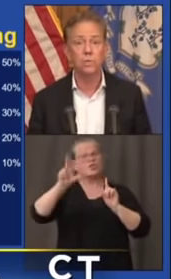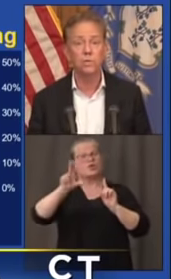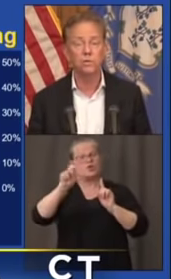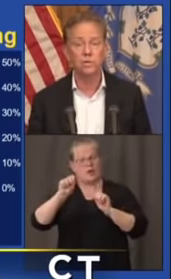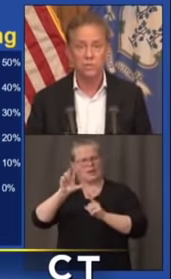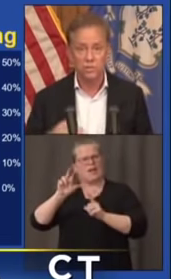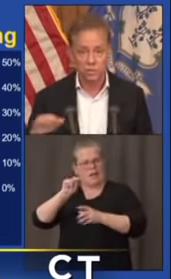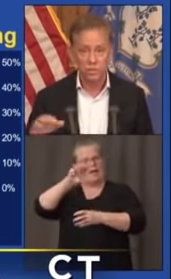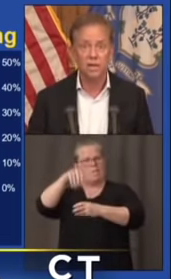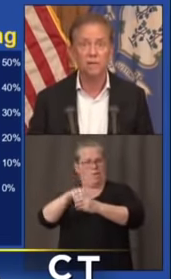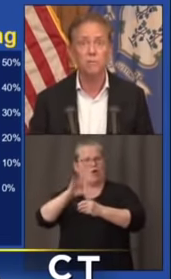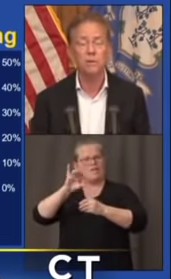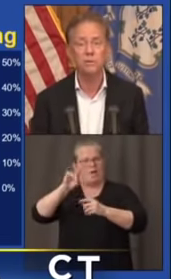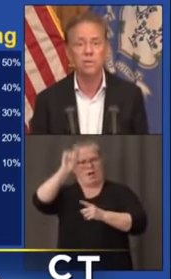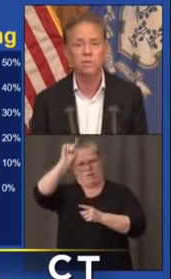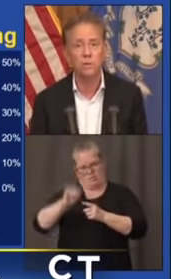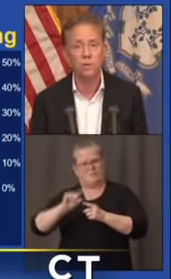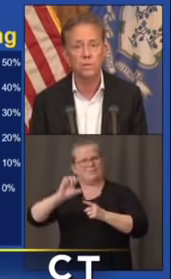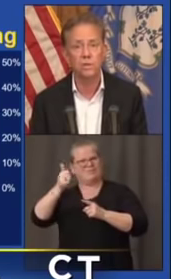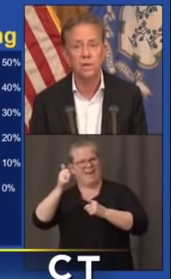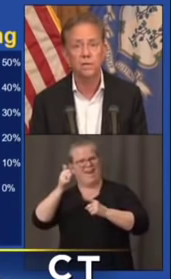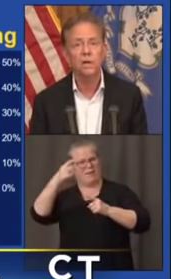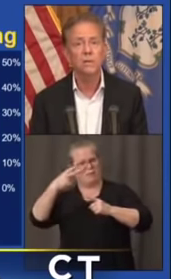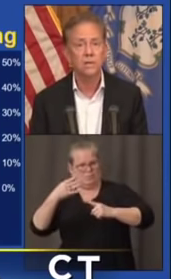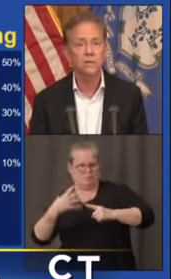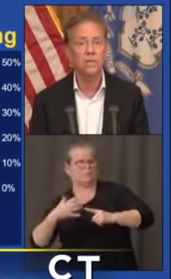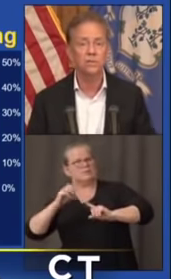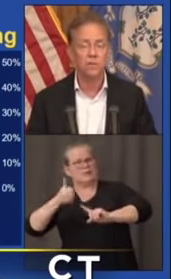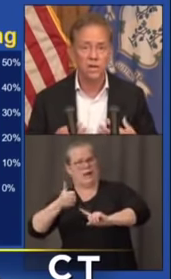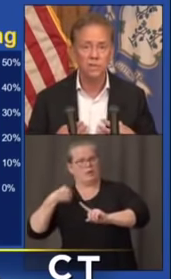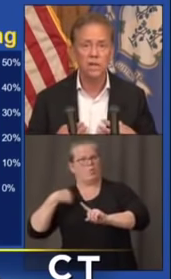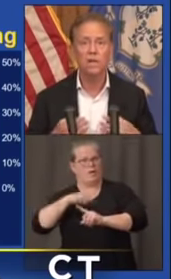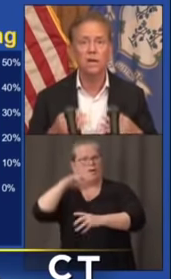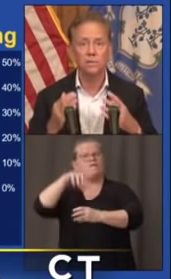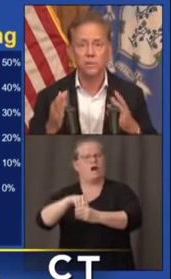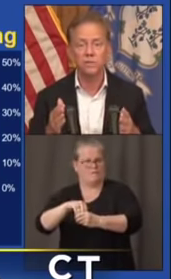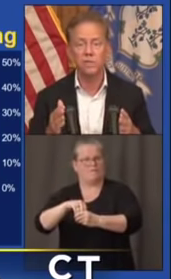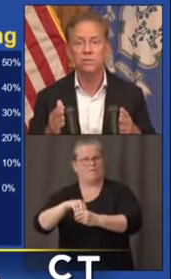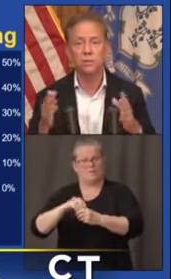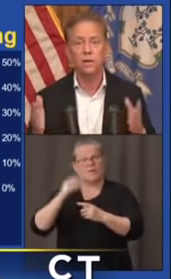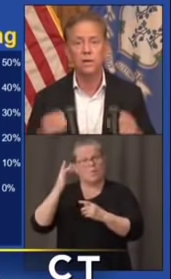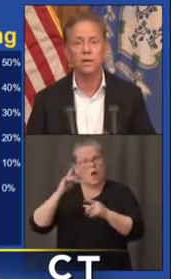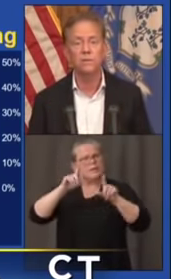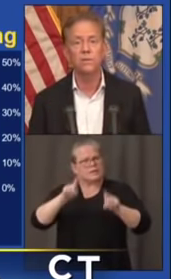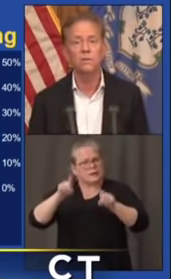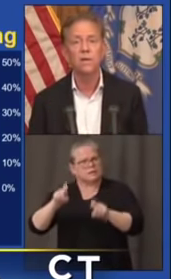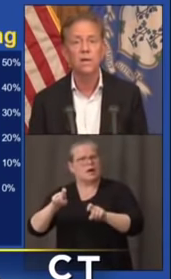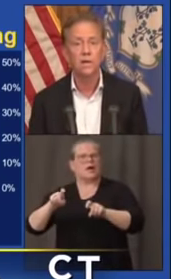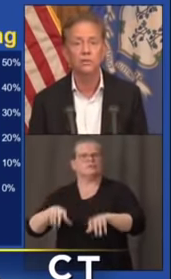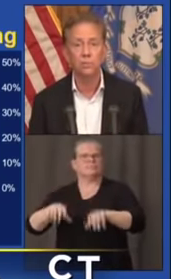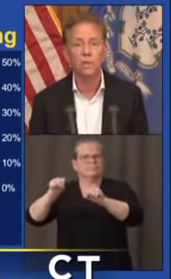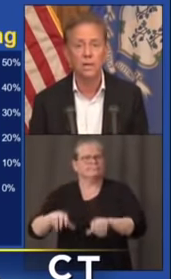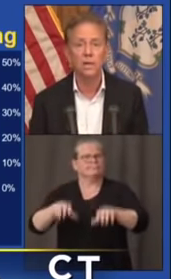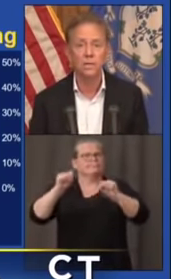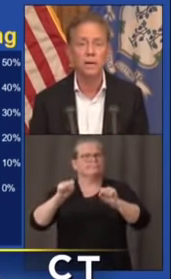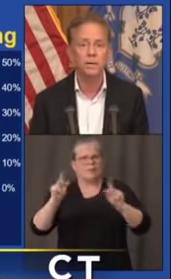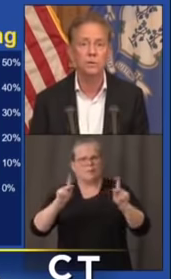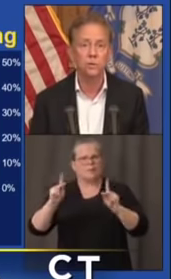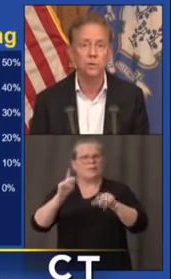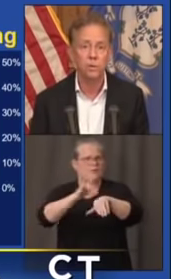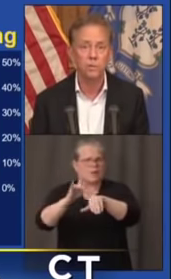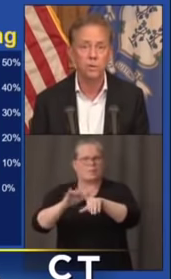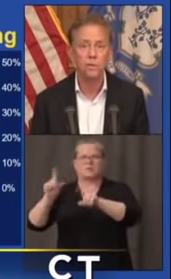schools and the such, to have a better sense of where we stand. Testing gives us that confidence, gives you that confidence, and it's really key to